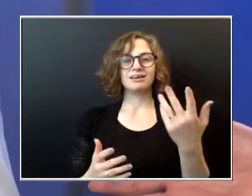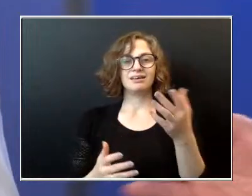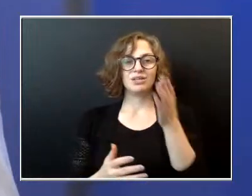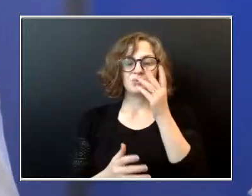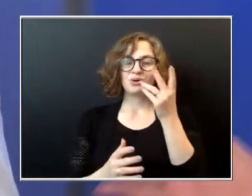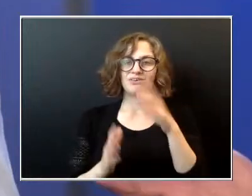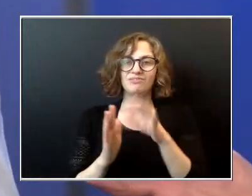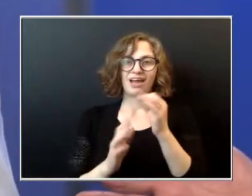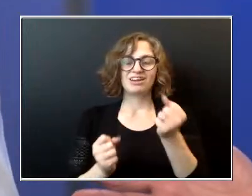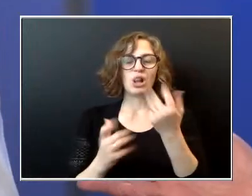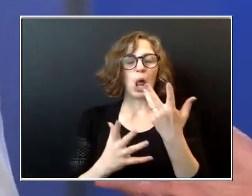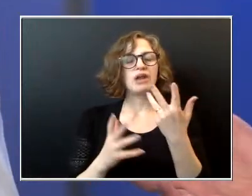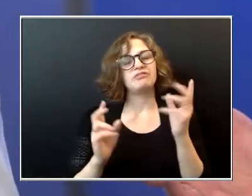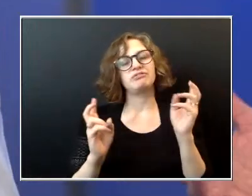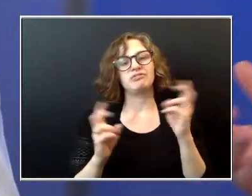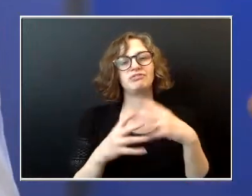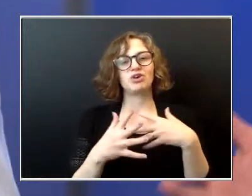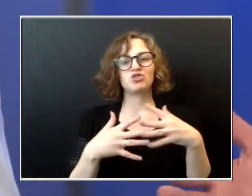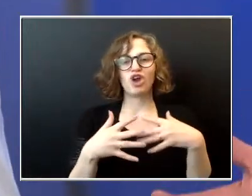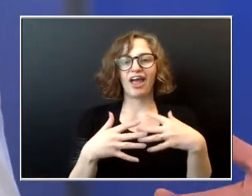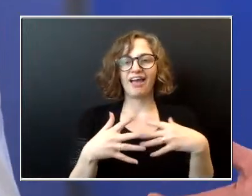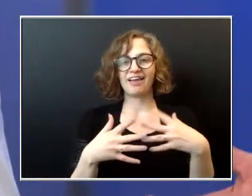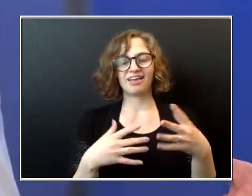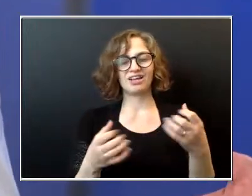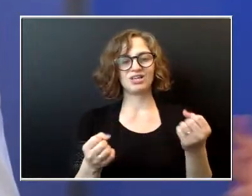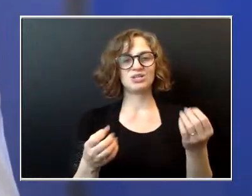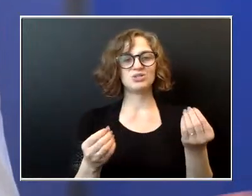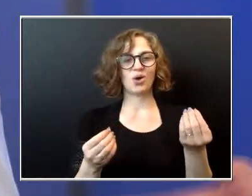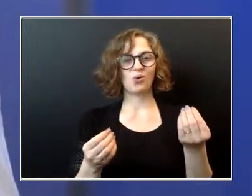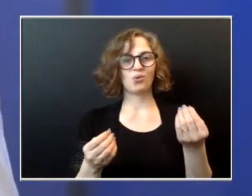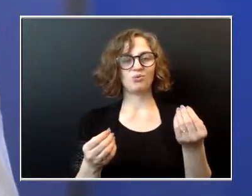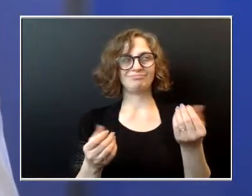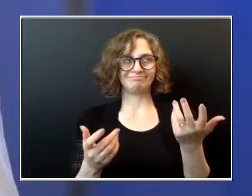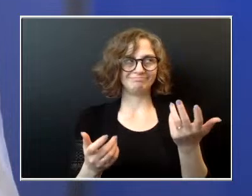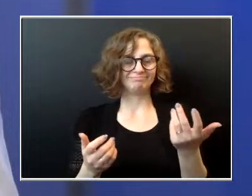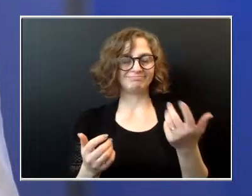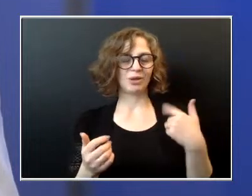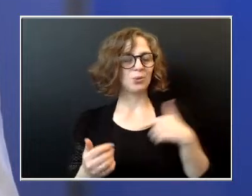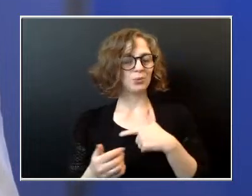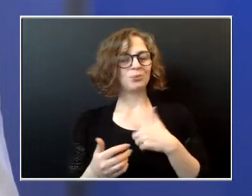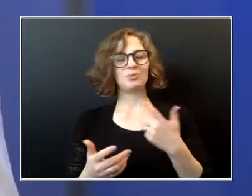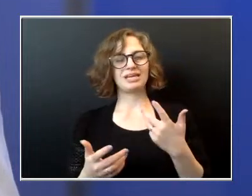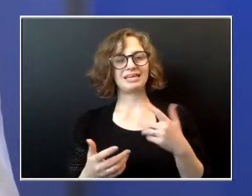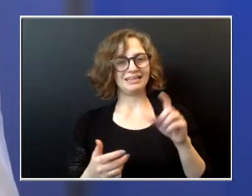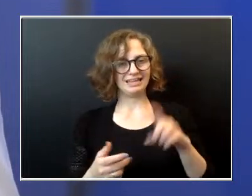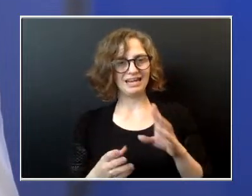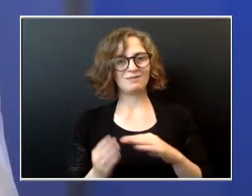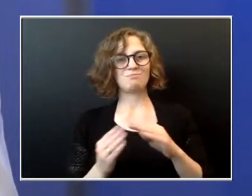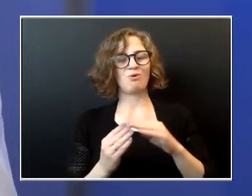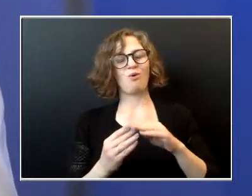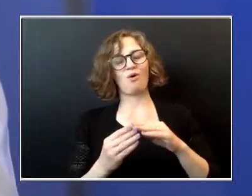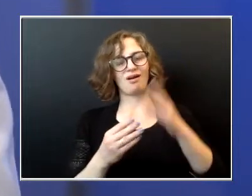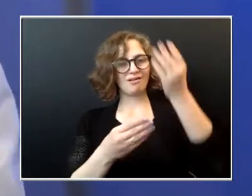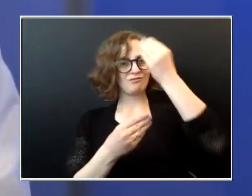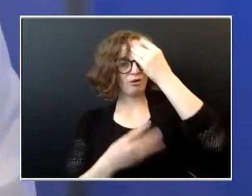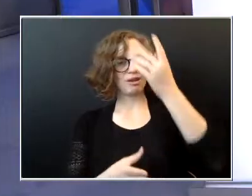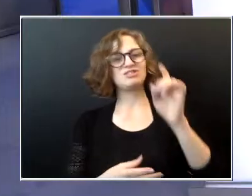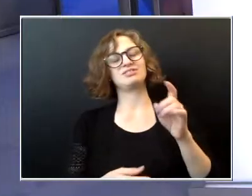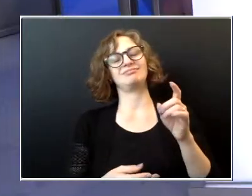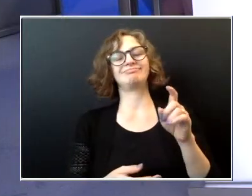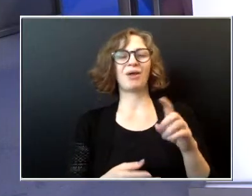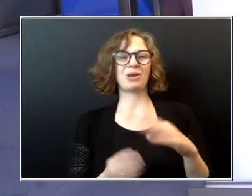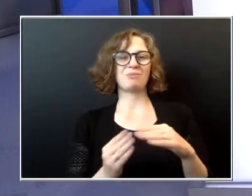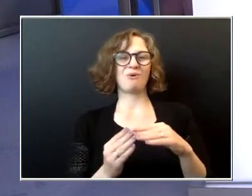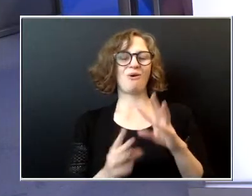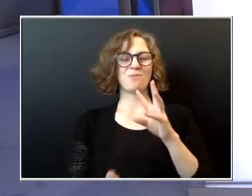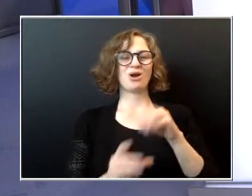the DNA, all that genetic variation. We still don't know what it means, and that's one of the reasons why we need a lot of participants in the All of Us study. It is. The whole All of